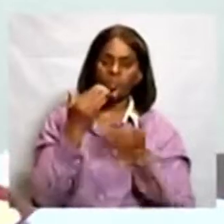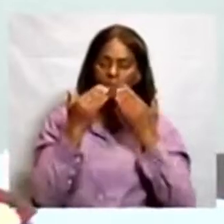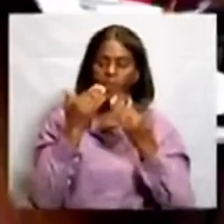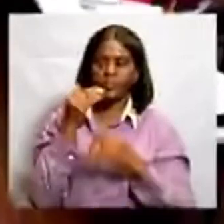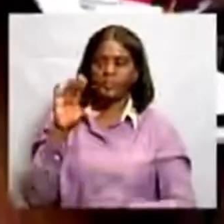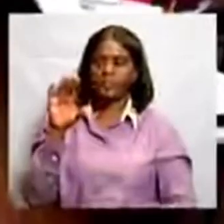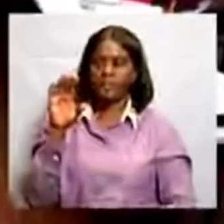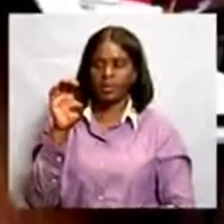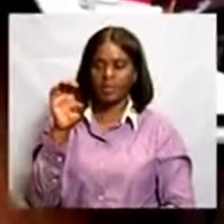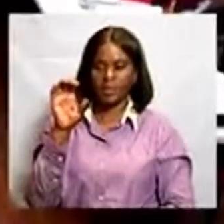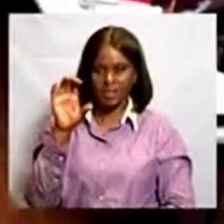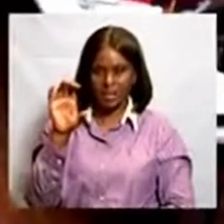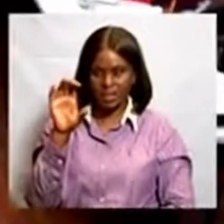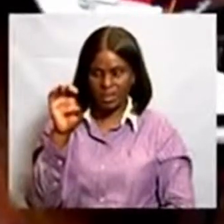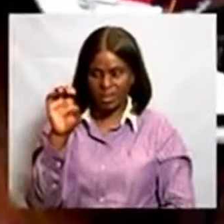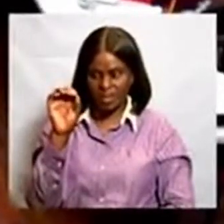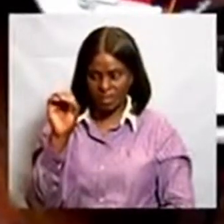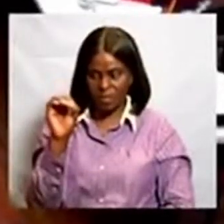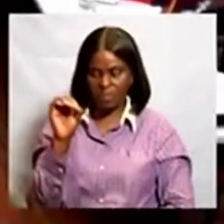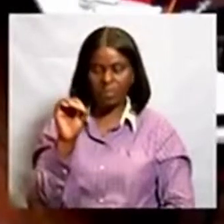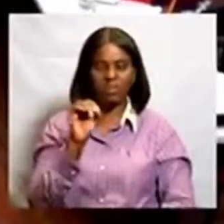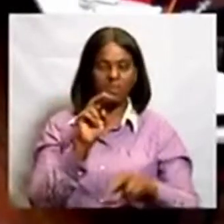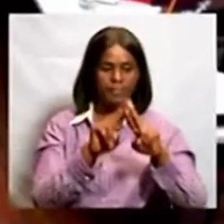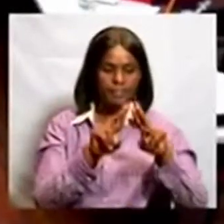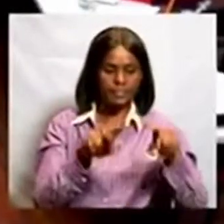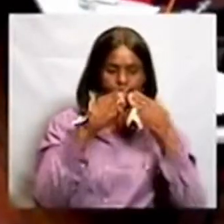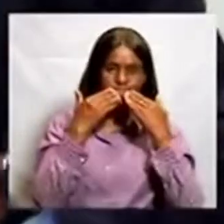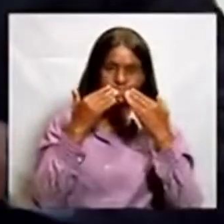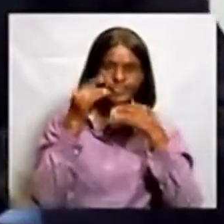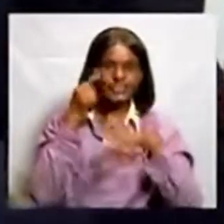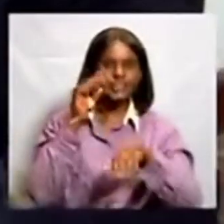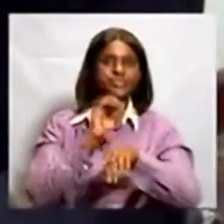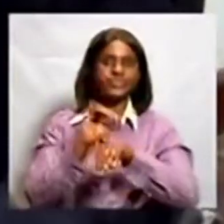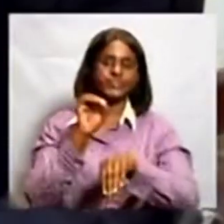and thank you, Chair, for this opportunity.